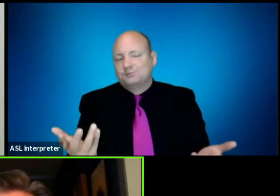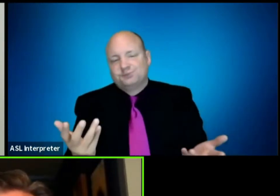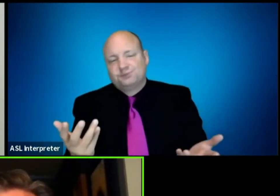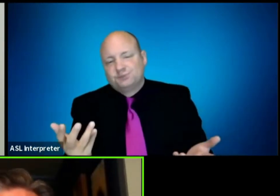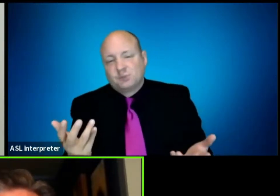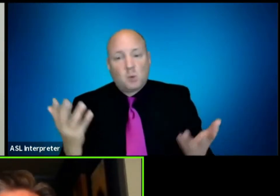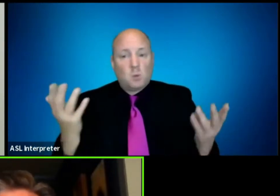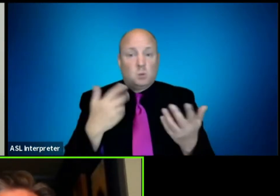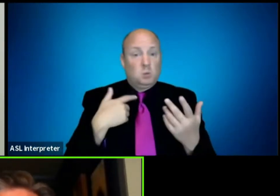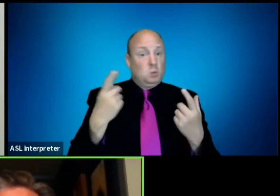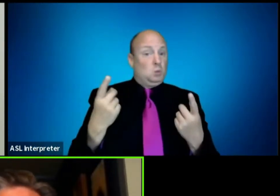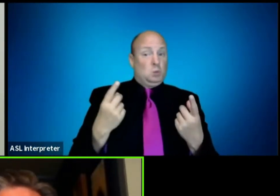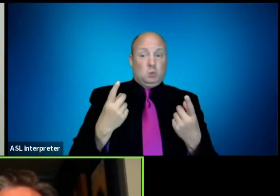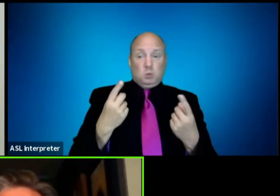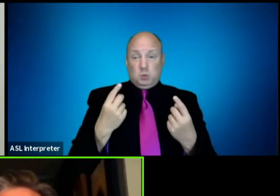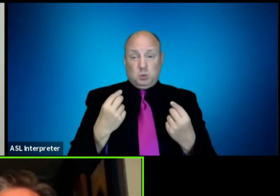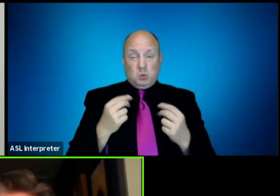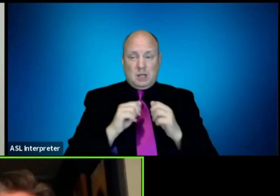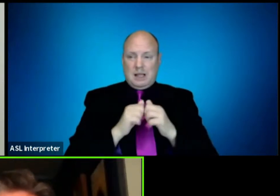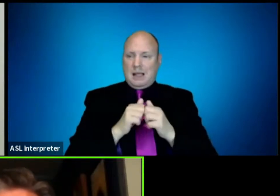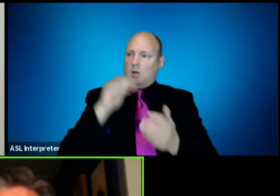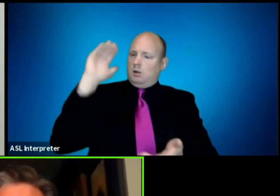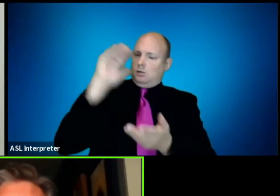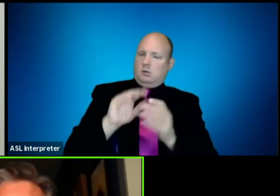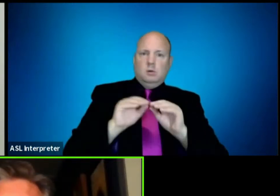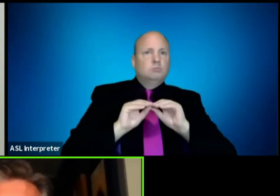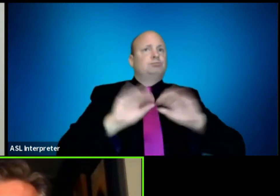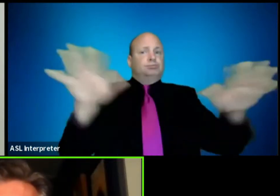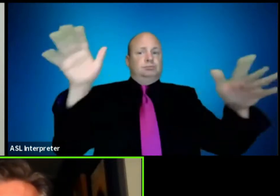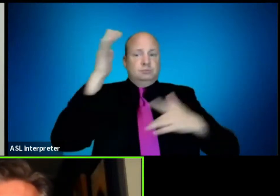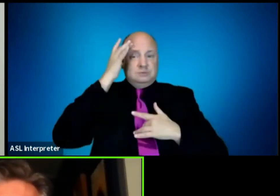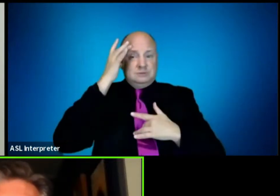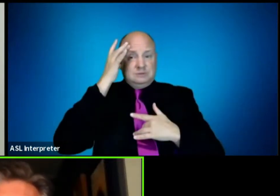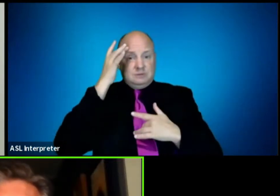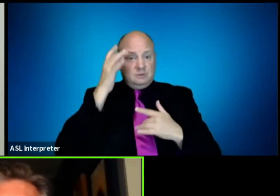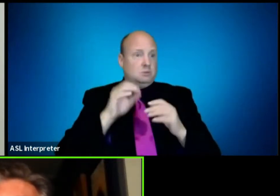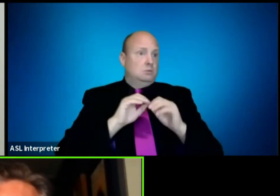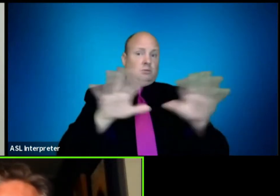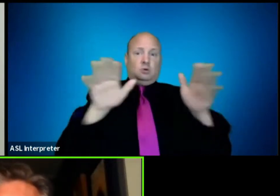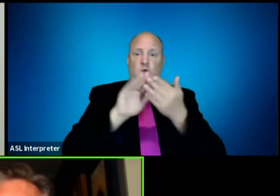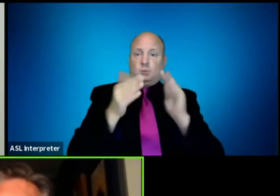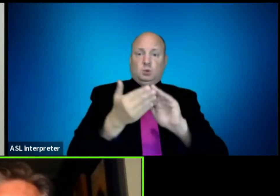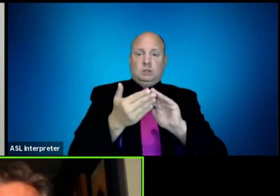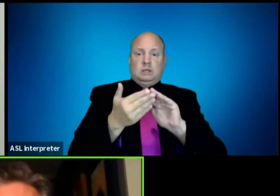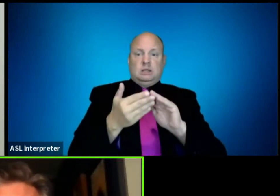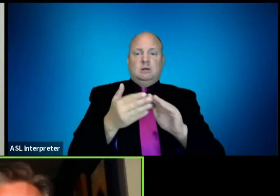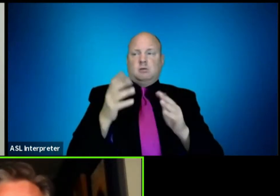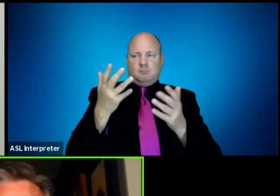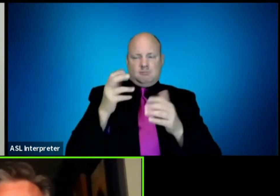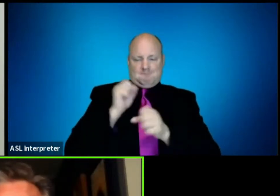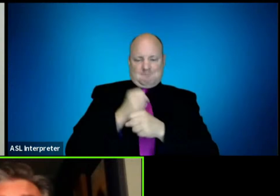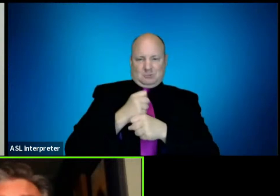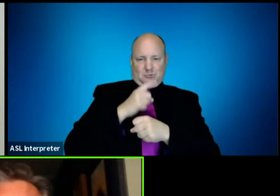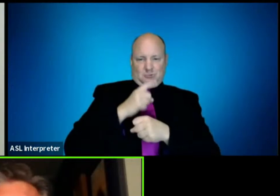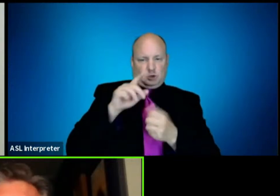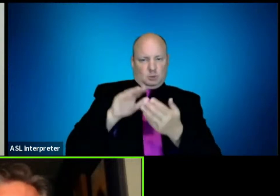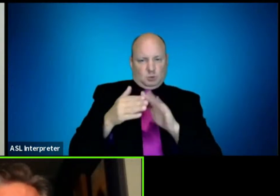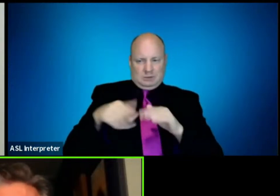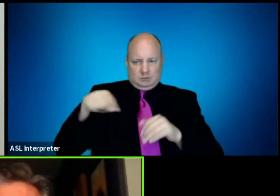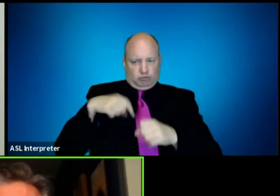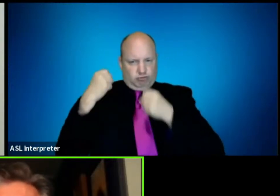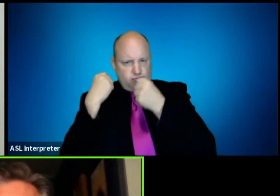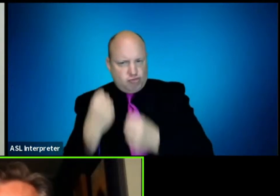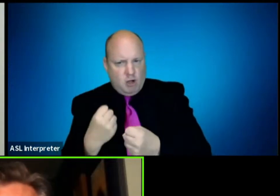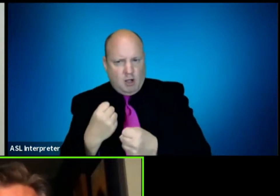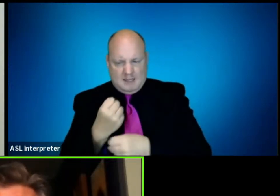in the community? I think we have strong measures in place in the school settings to try and keep folks safe while they're there and keep the folks